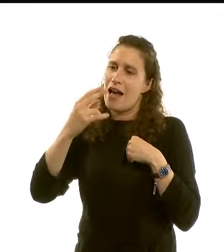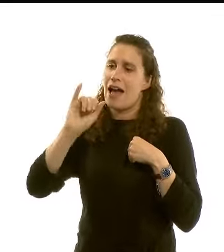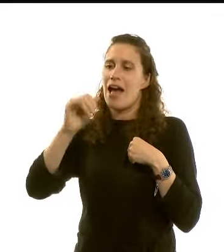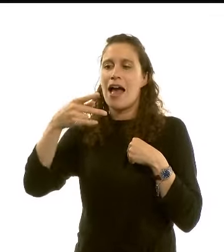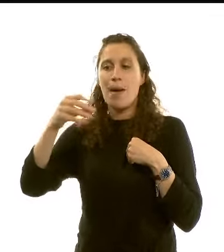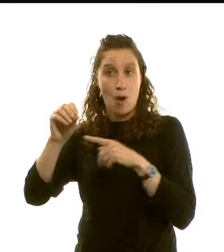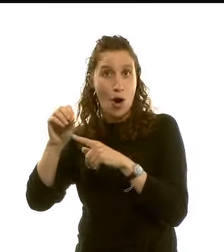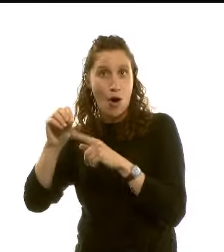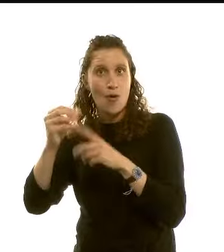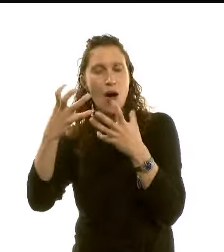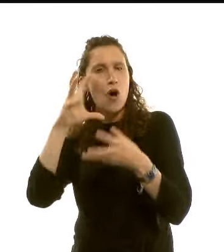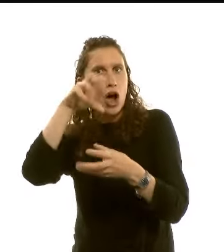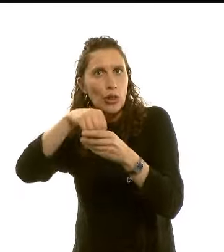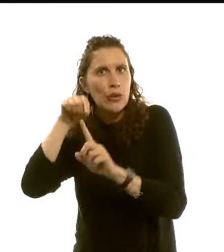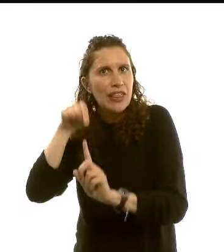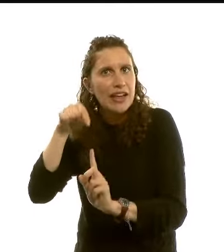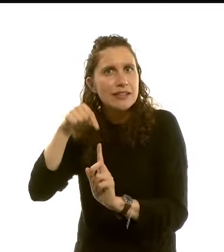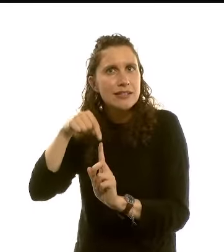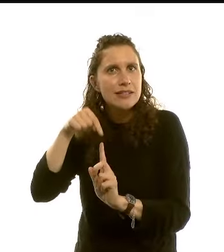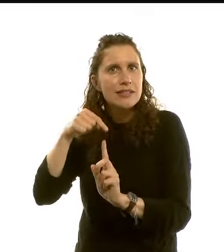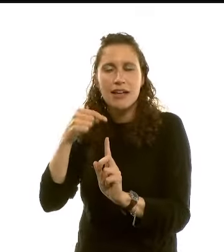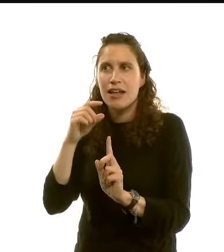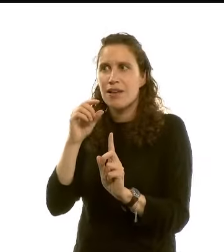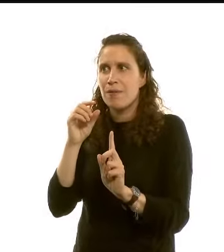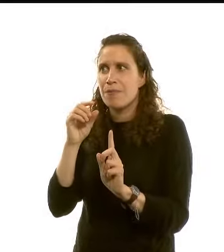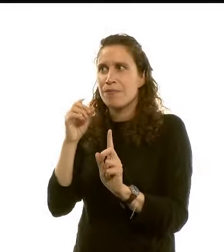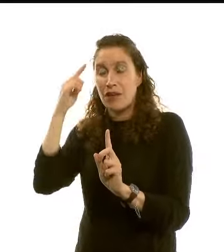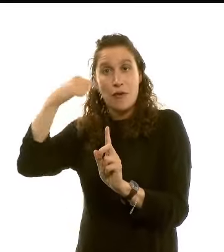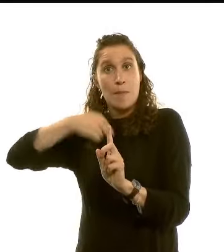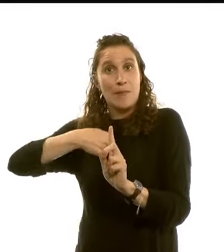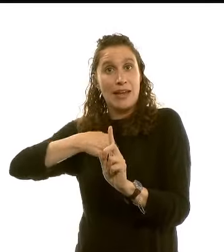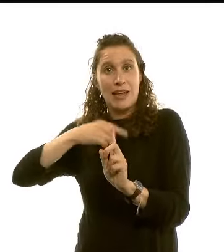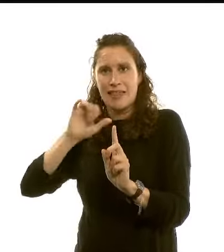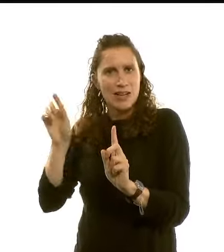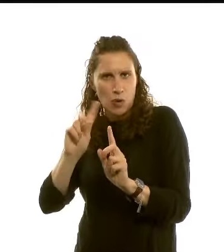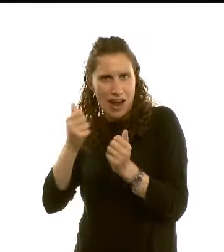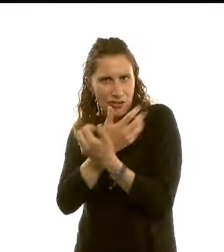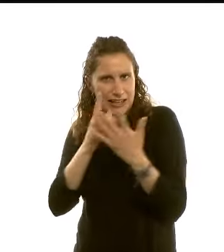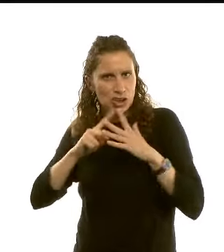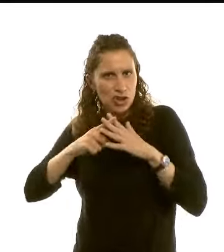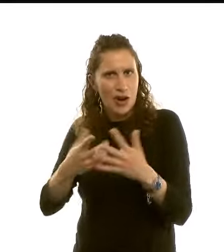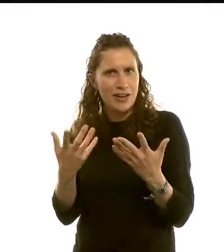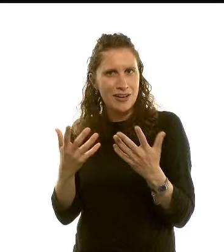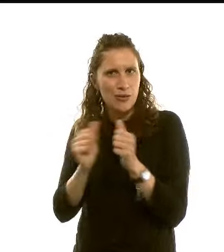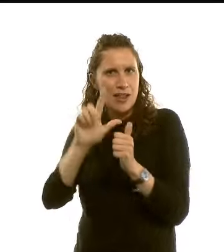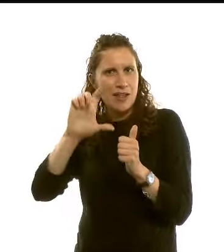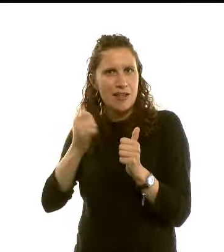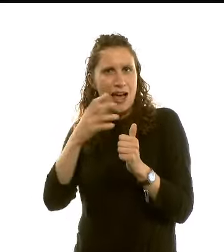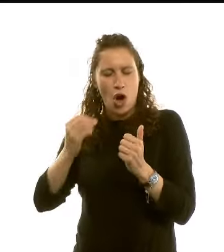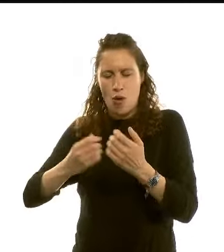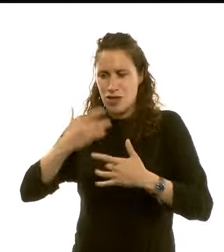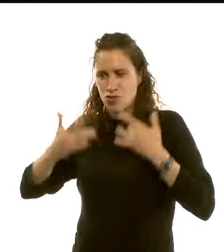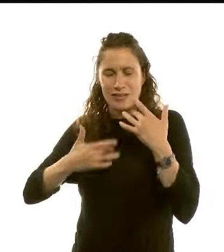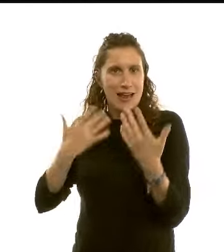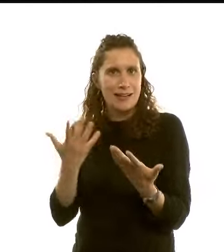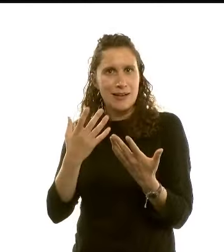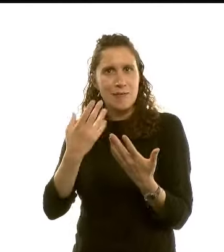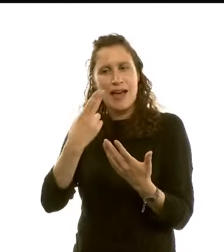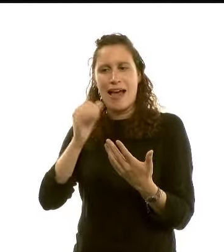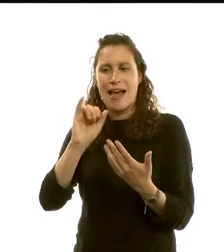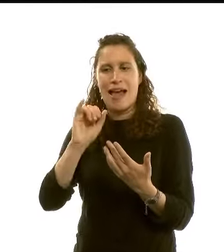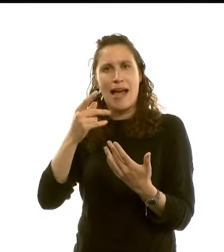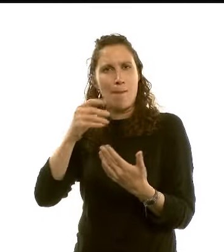really, really, really wanted to have this because this is where all of, for me, it started. All the LEGO enthusiasts, so this was for it,